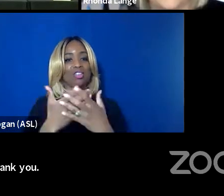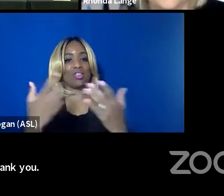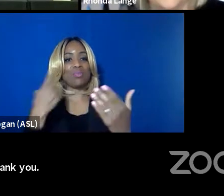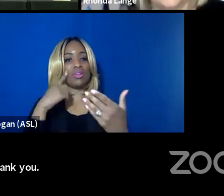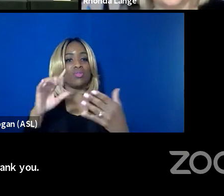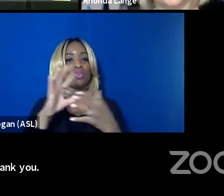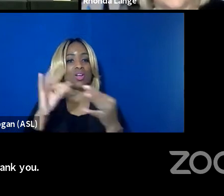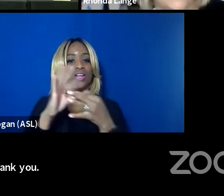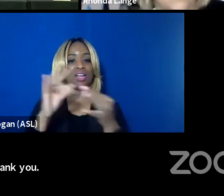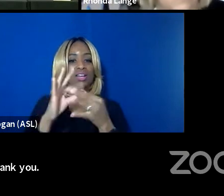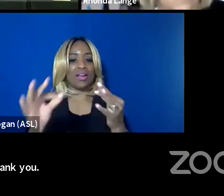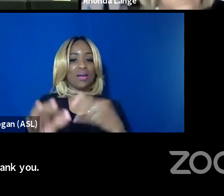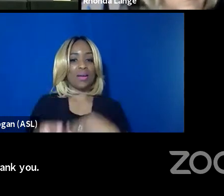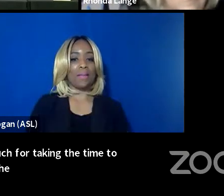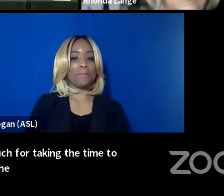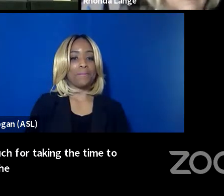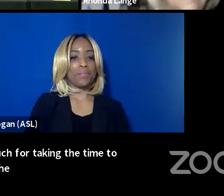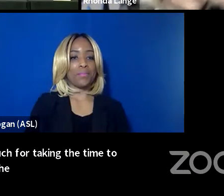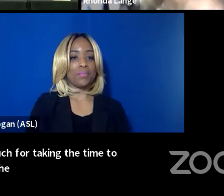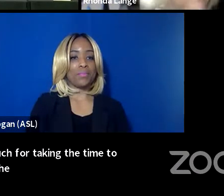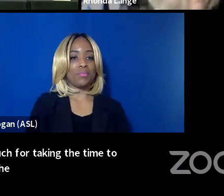commission. 55.